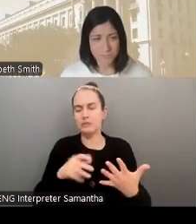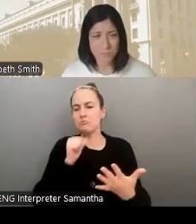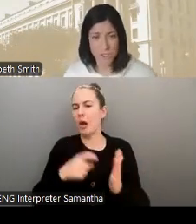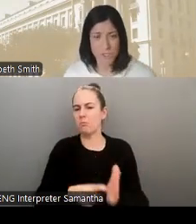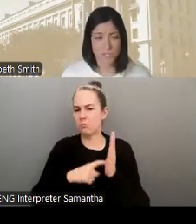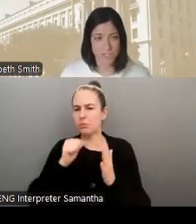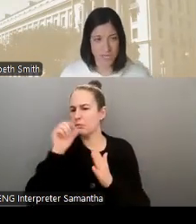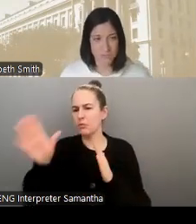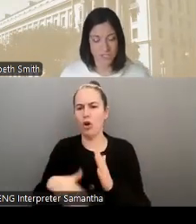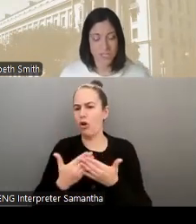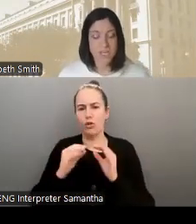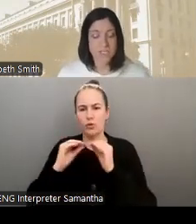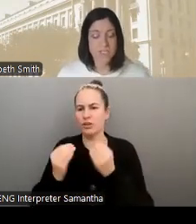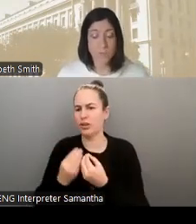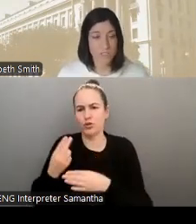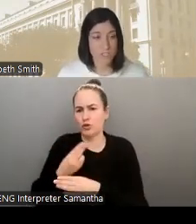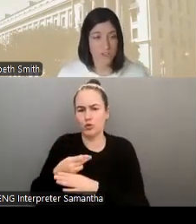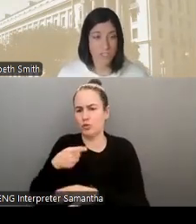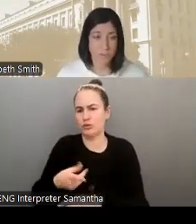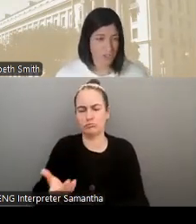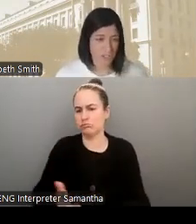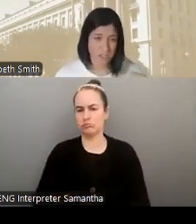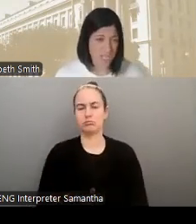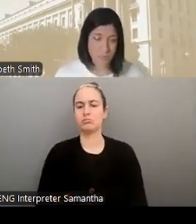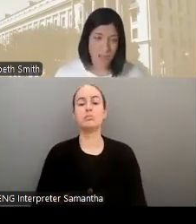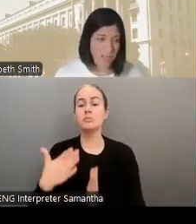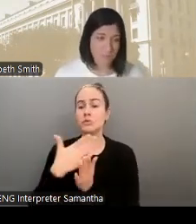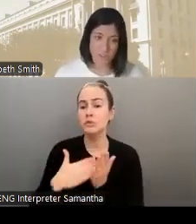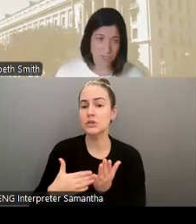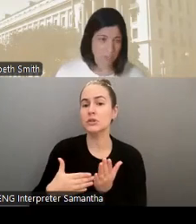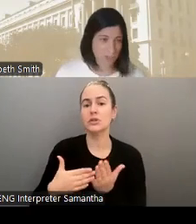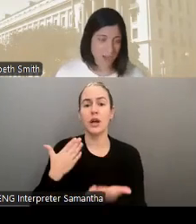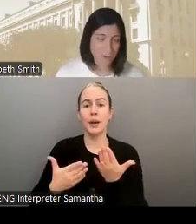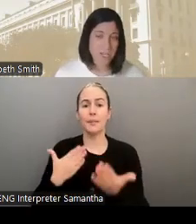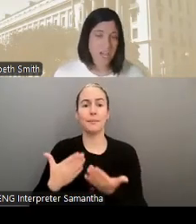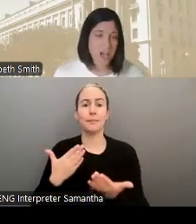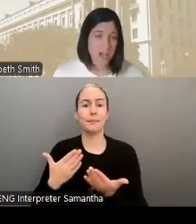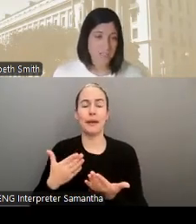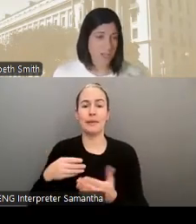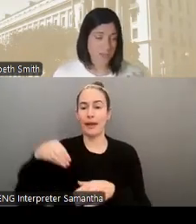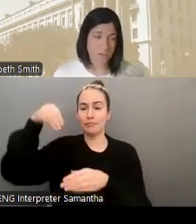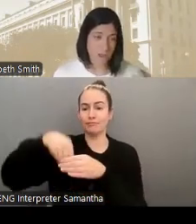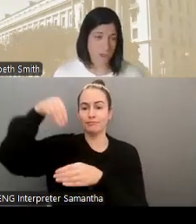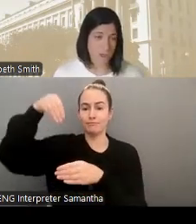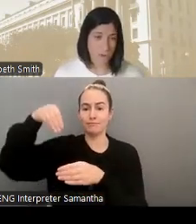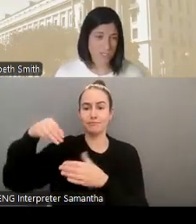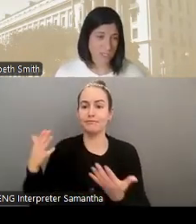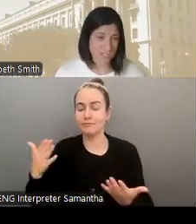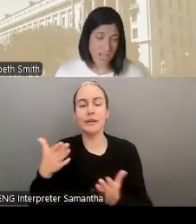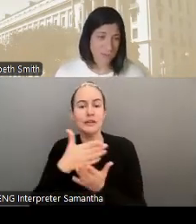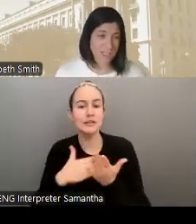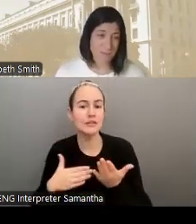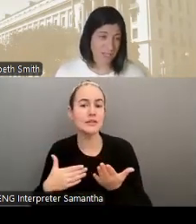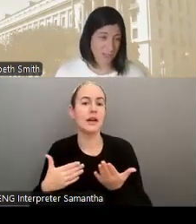organization uses a timesheet. Some organizations might just use a time clock, punch in, punch out. Some, if all their employees